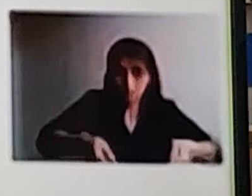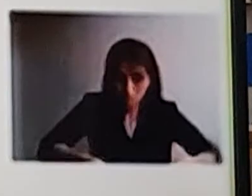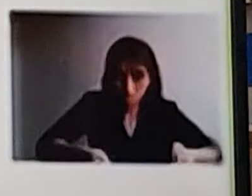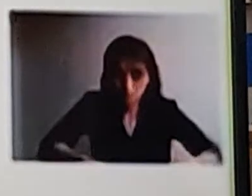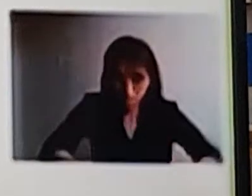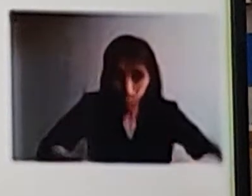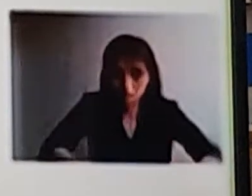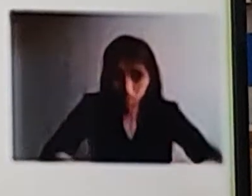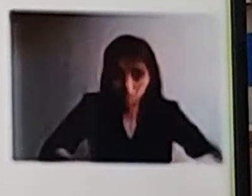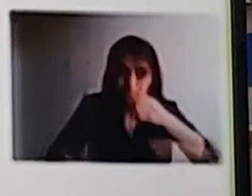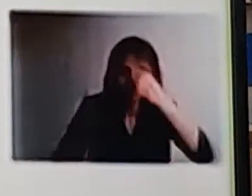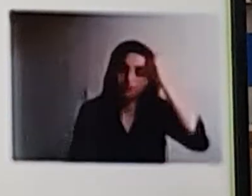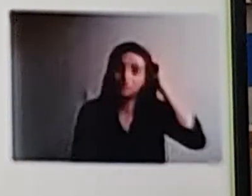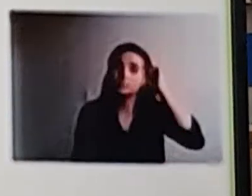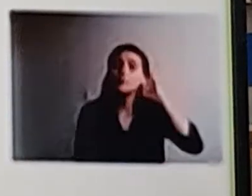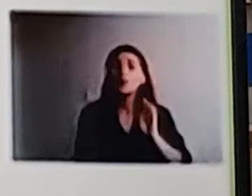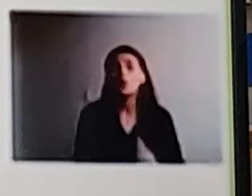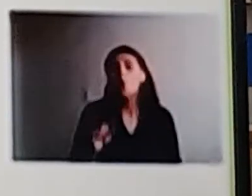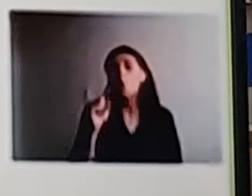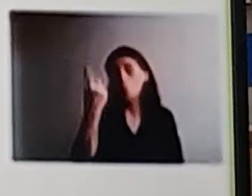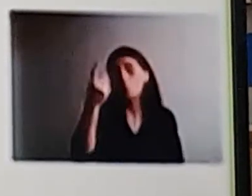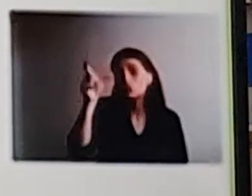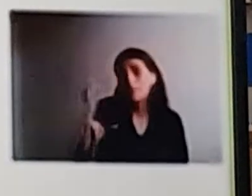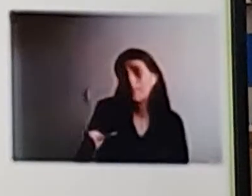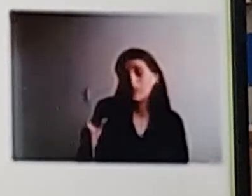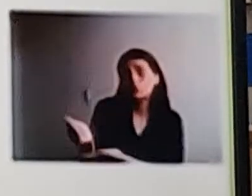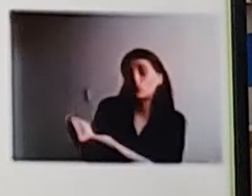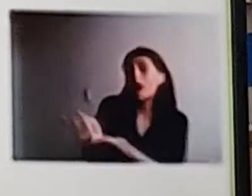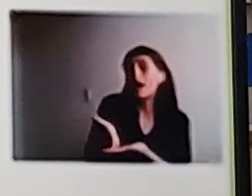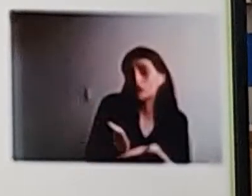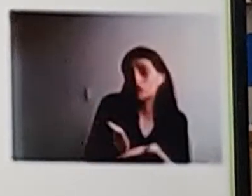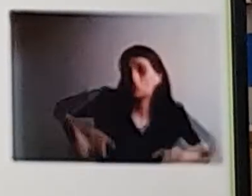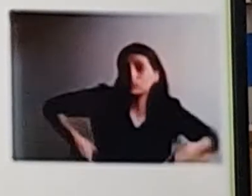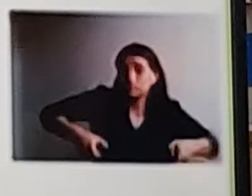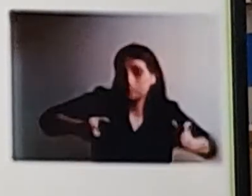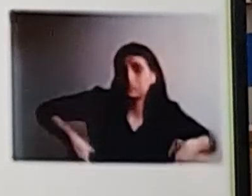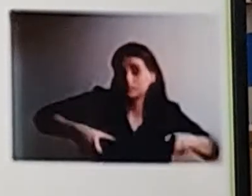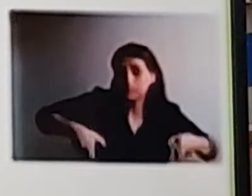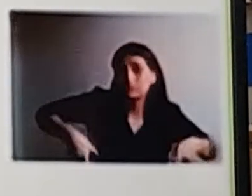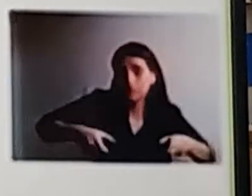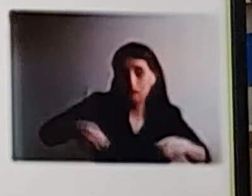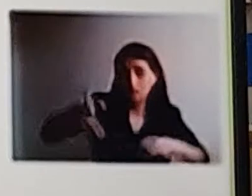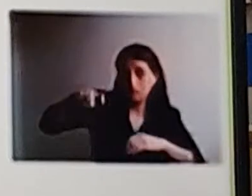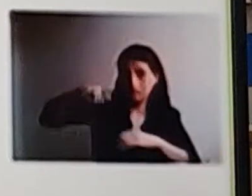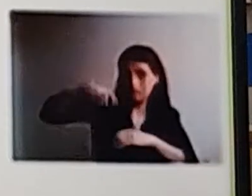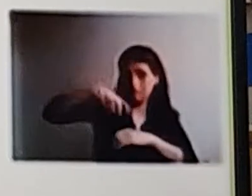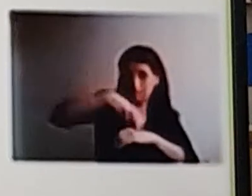can evacuate him very simply and very easy, as we see in this video.